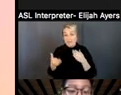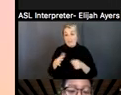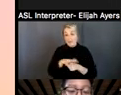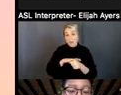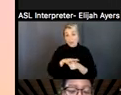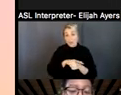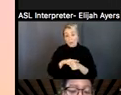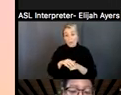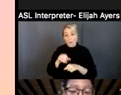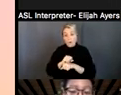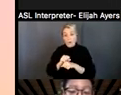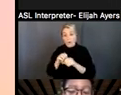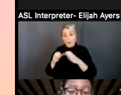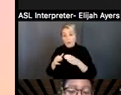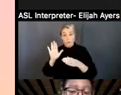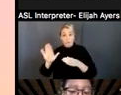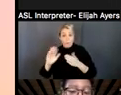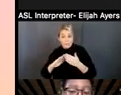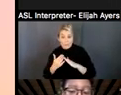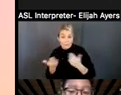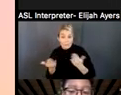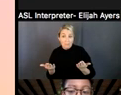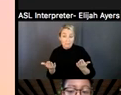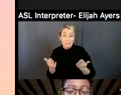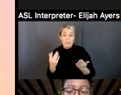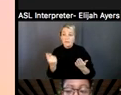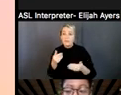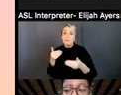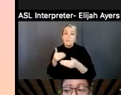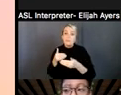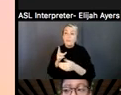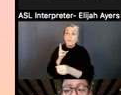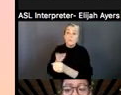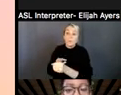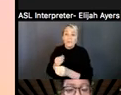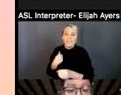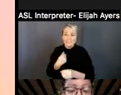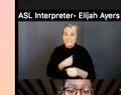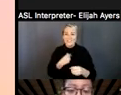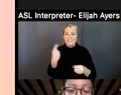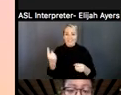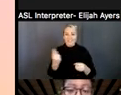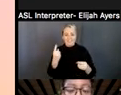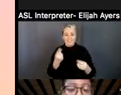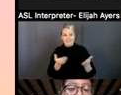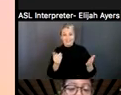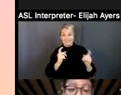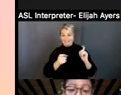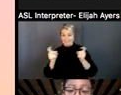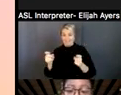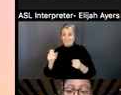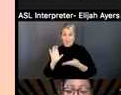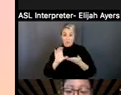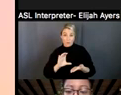group in your city or someplace nearby that you might want to join, because we're also extending these honorariums next year as